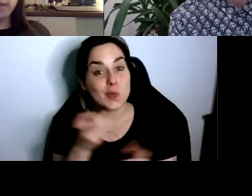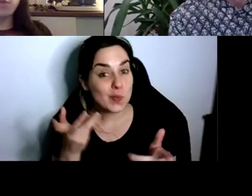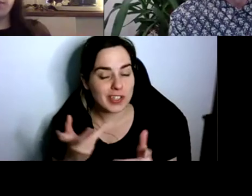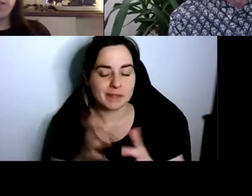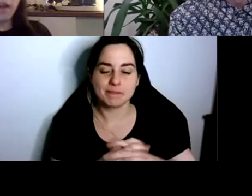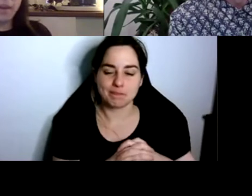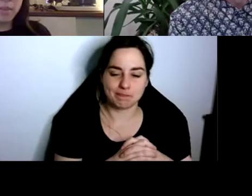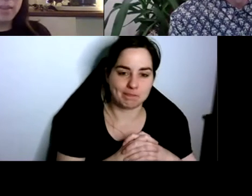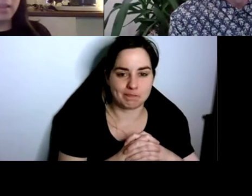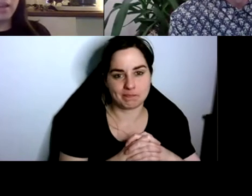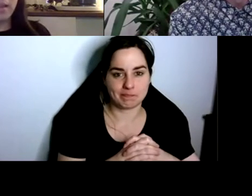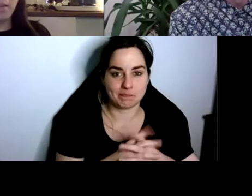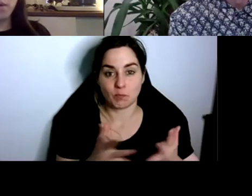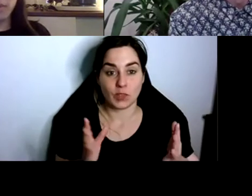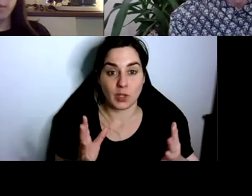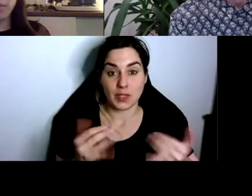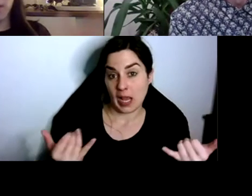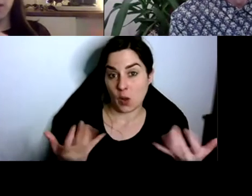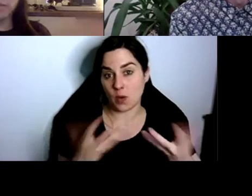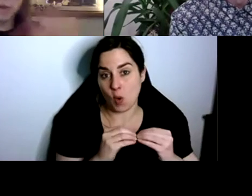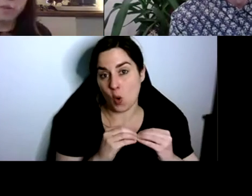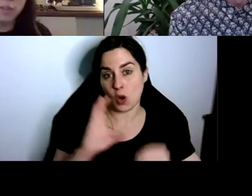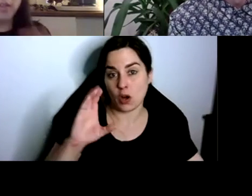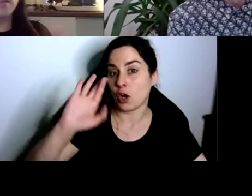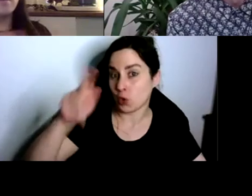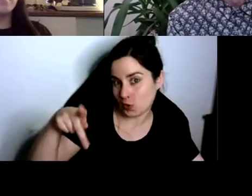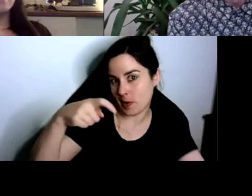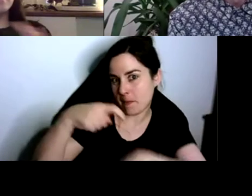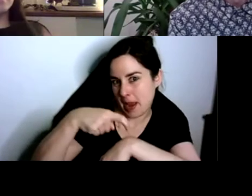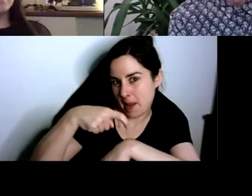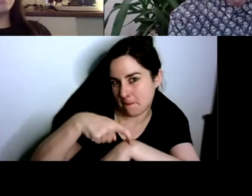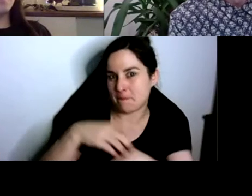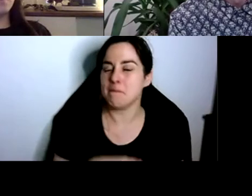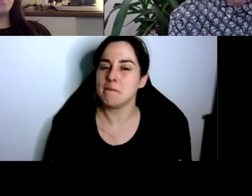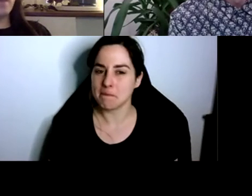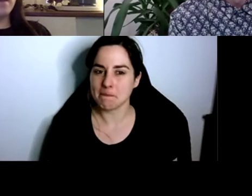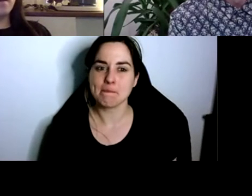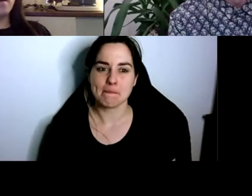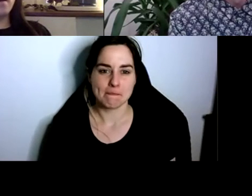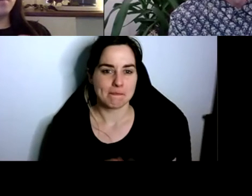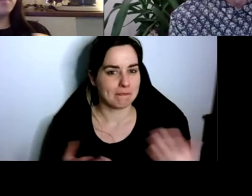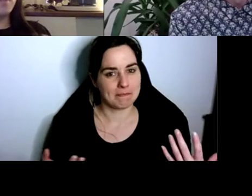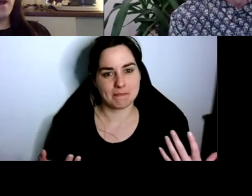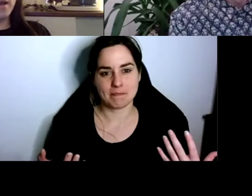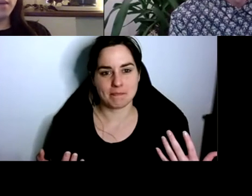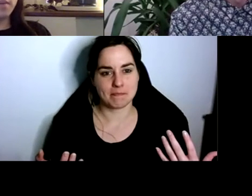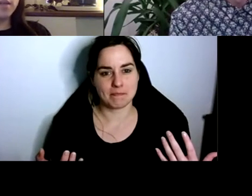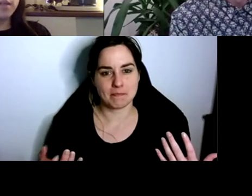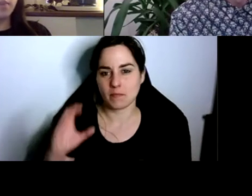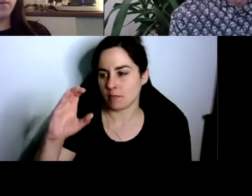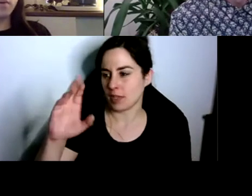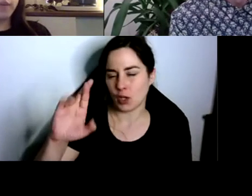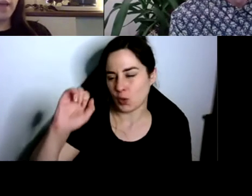kind of like crypt times in that moment. Crypt time kind of referencing this different way of